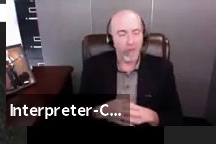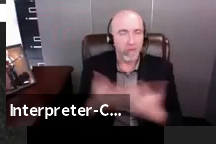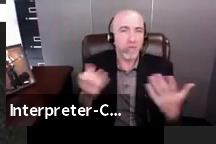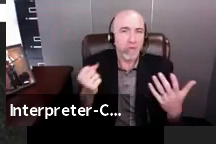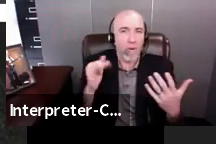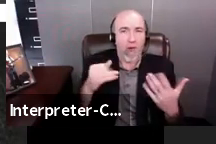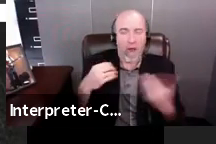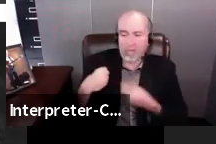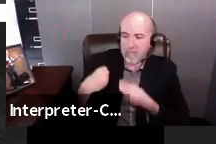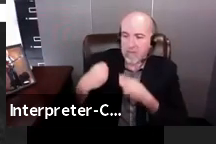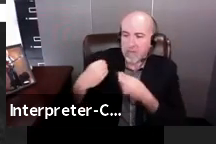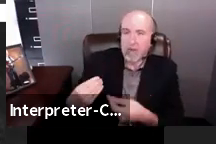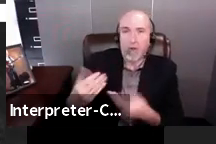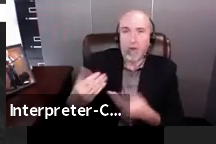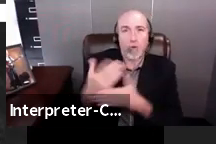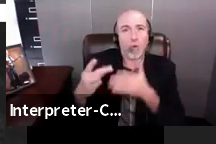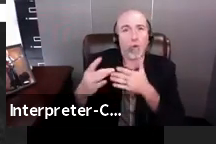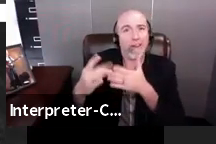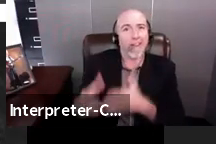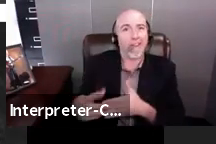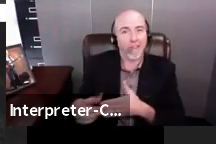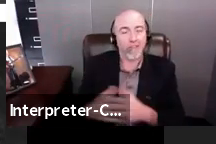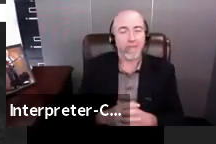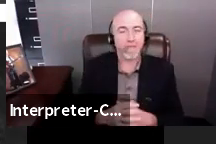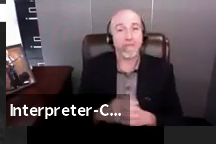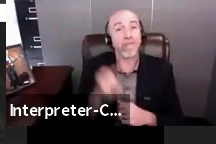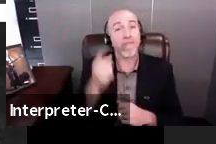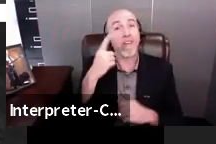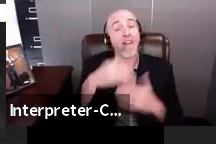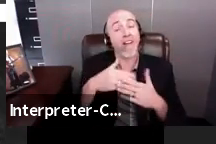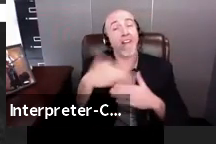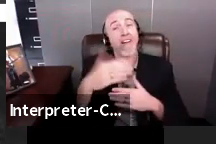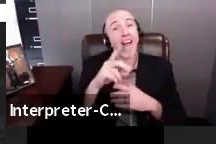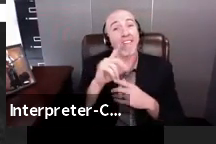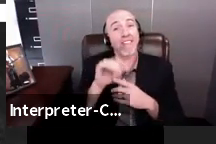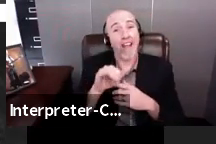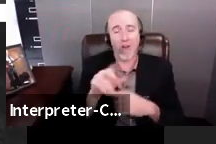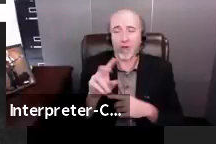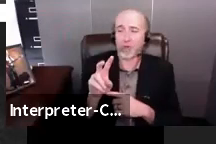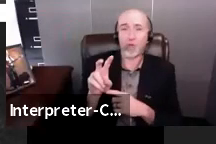leadership. But the next day, 200 ADAPT people